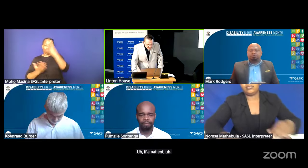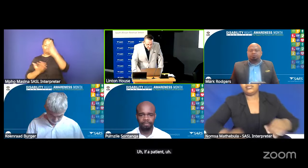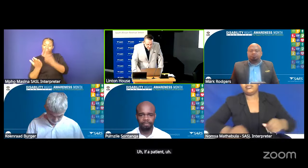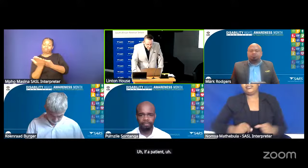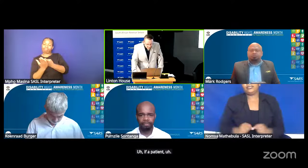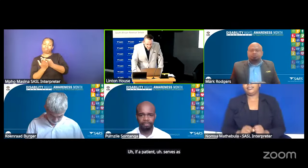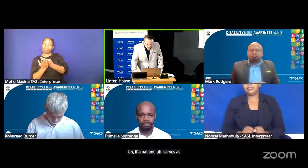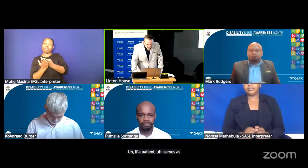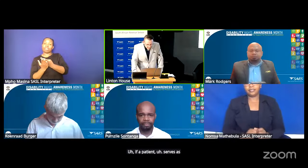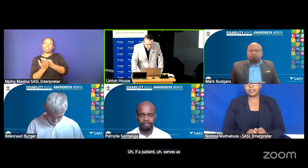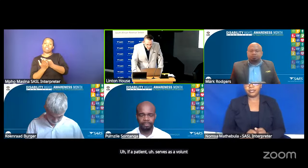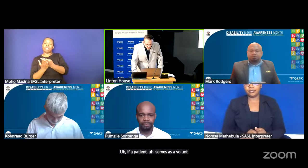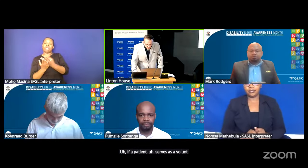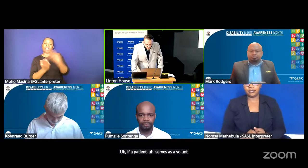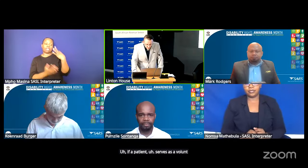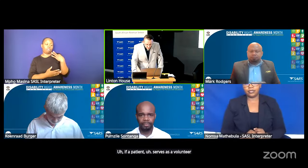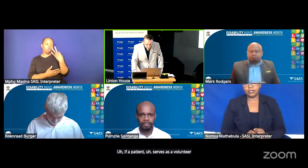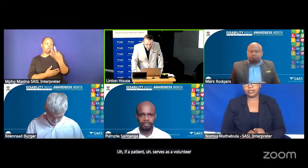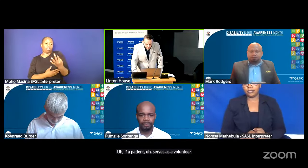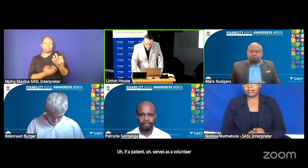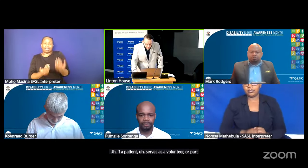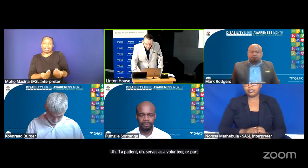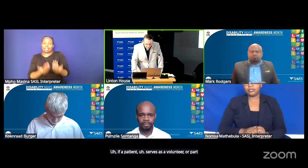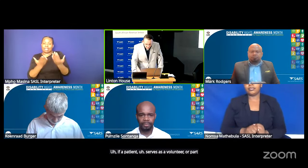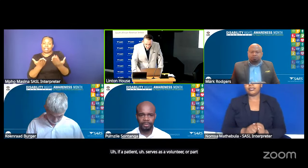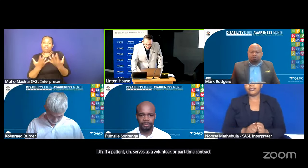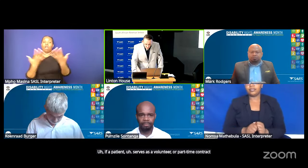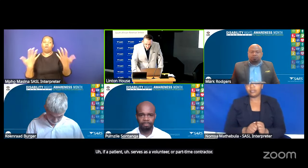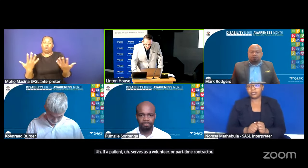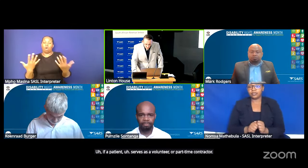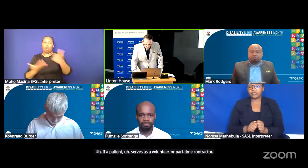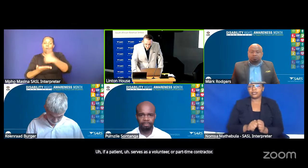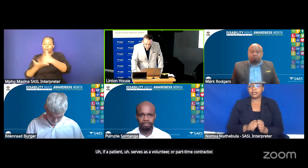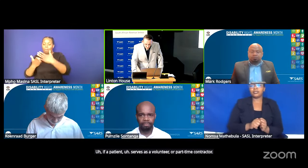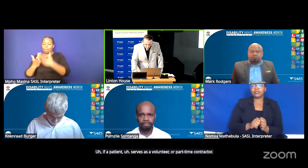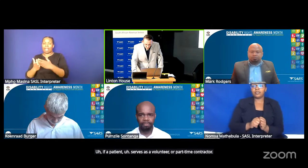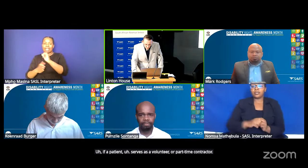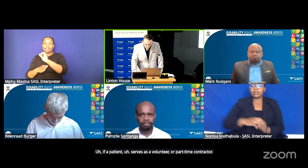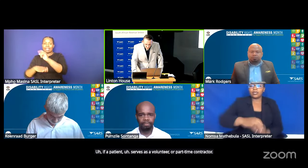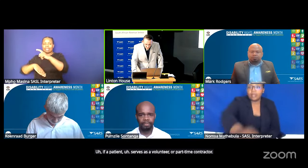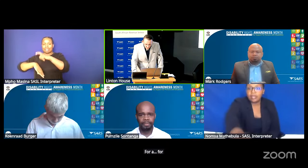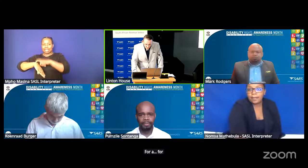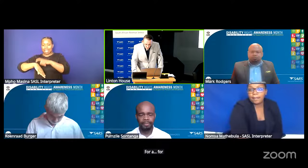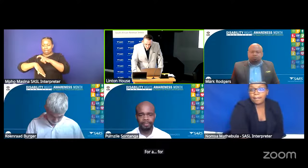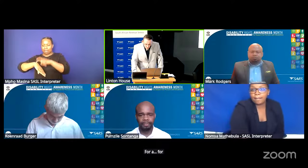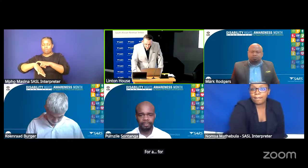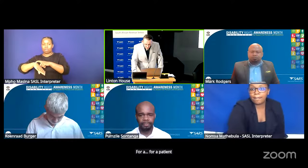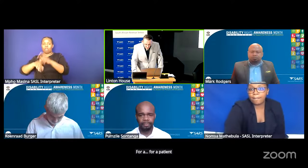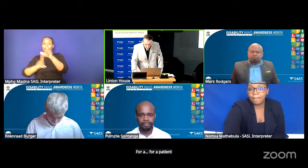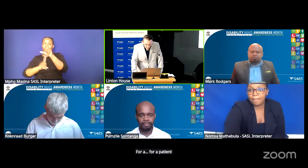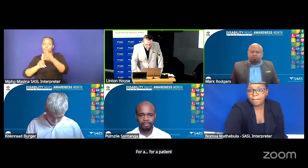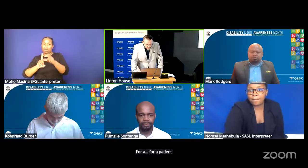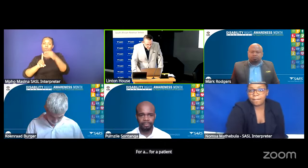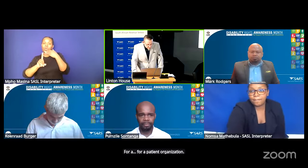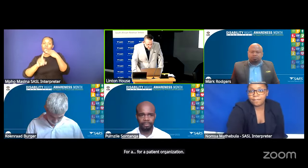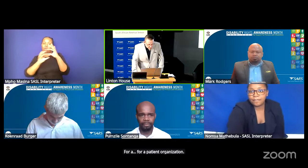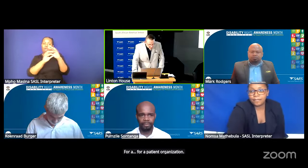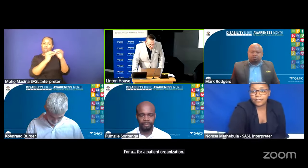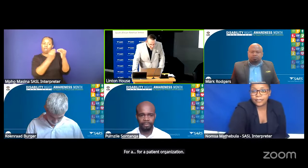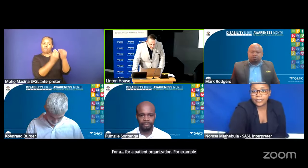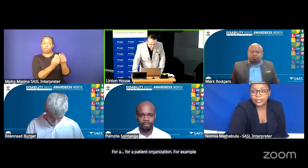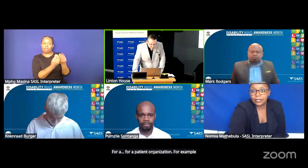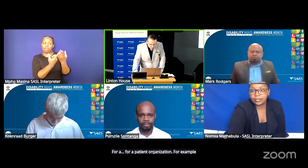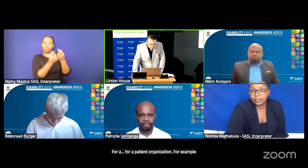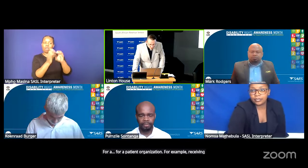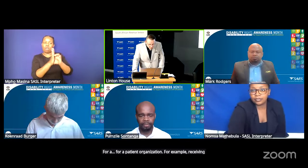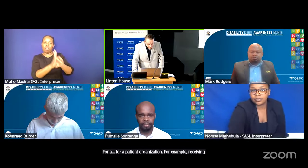serves as a volunteer or part-time contractor for a patient organization, for example,